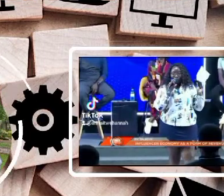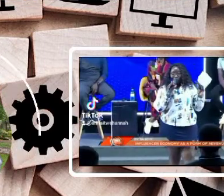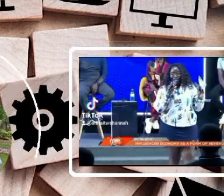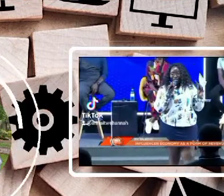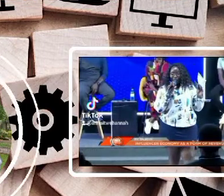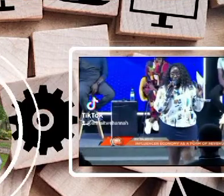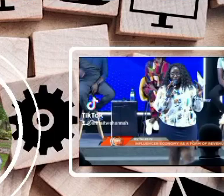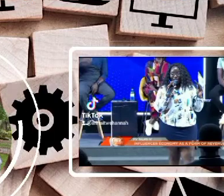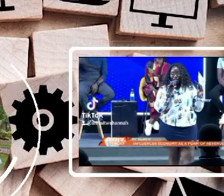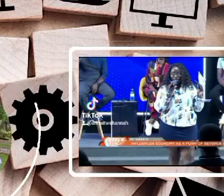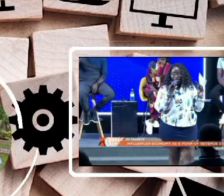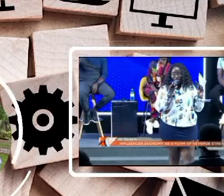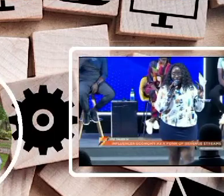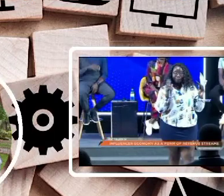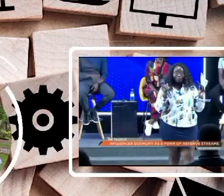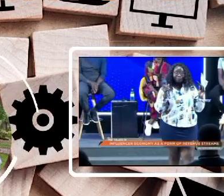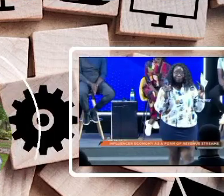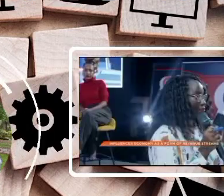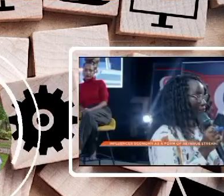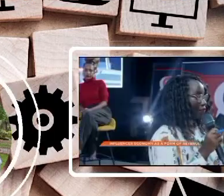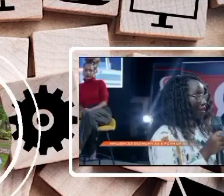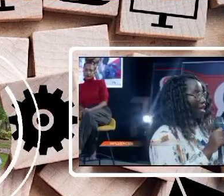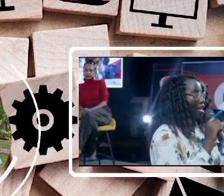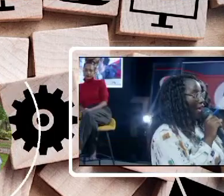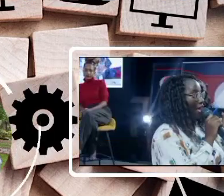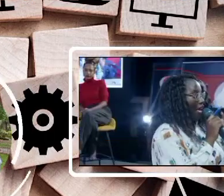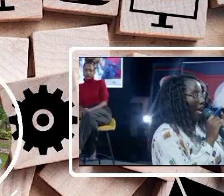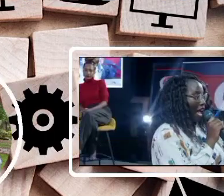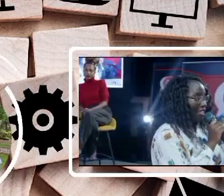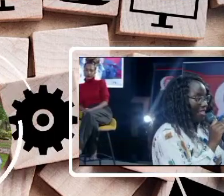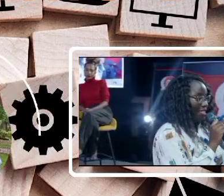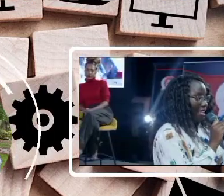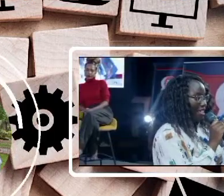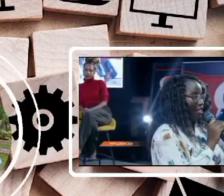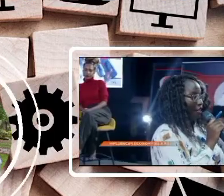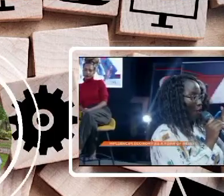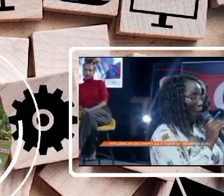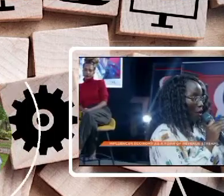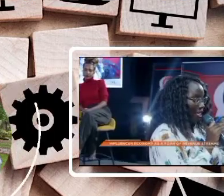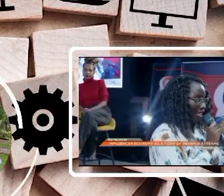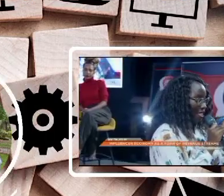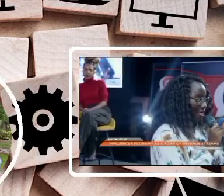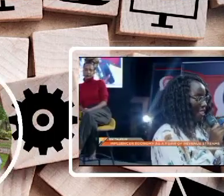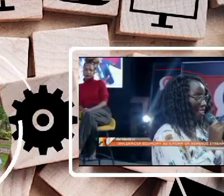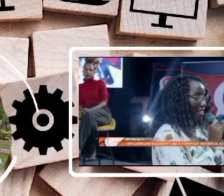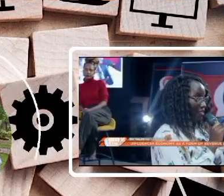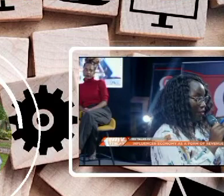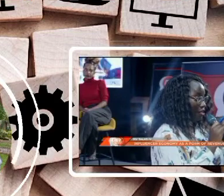You did sometimes seeing eyes.